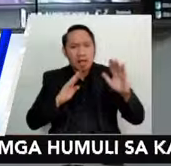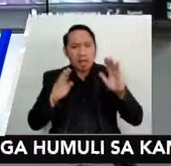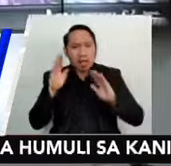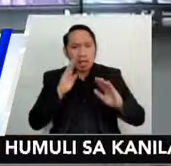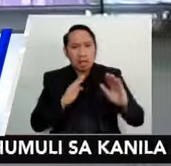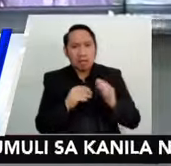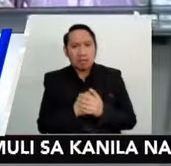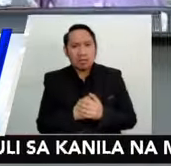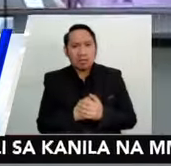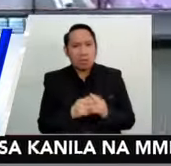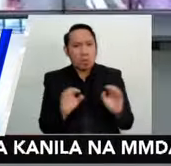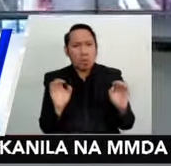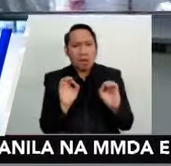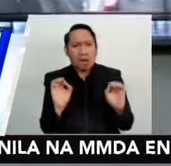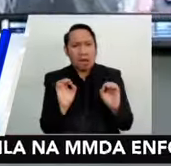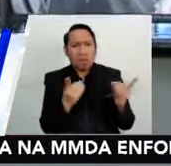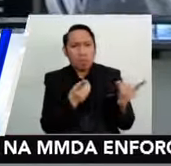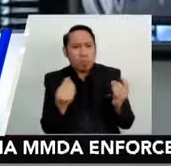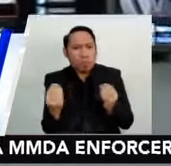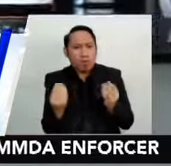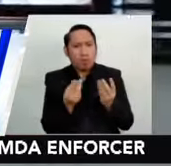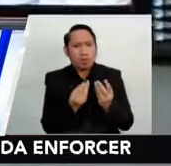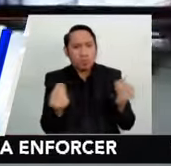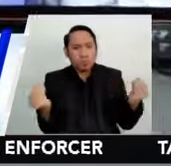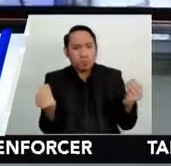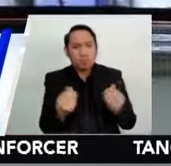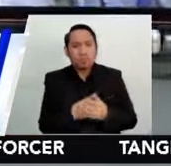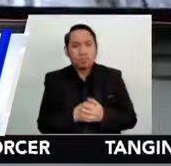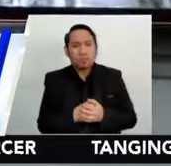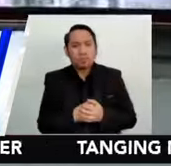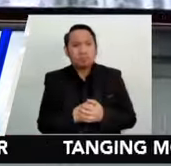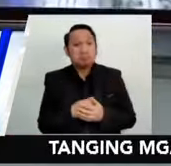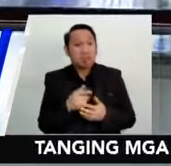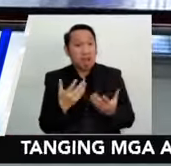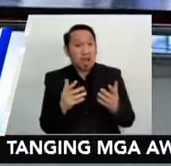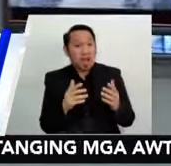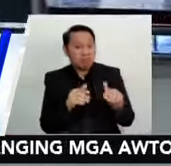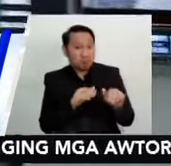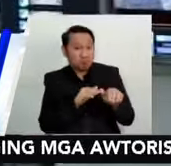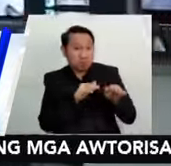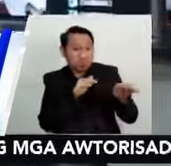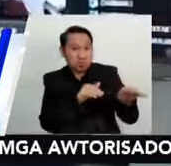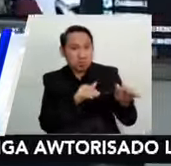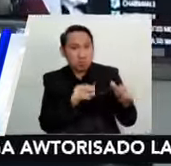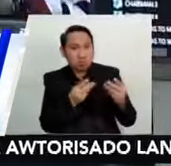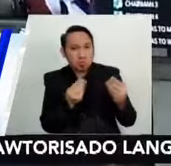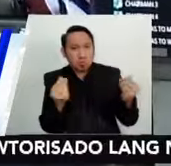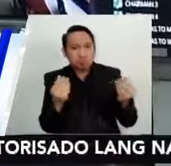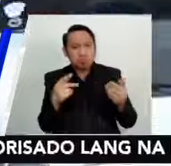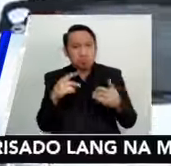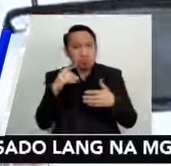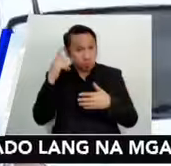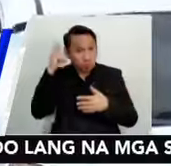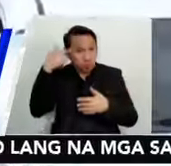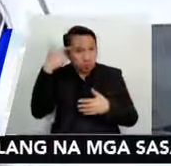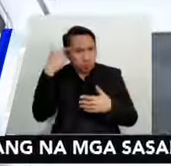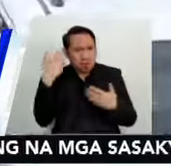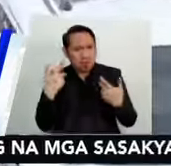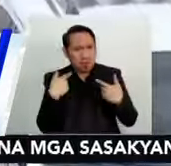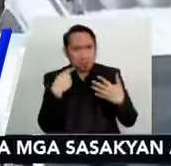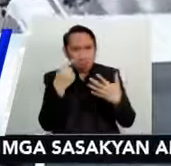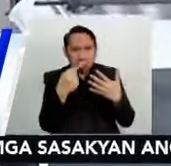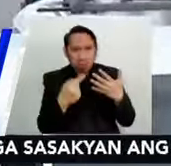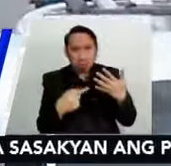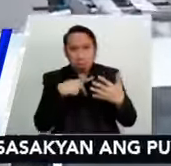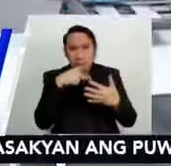it. Para maibsan ang traffic, ilang programa na ang ipinatutupad ng gobyerno, partikular ng MMDA. Tulad ng